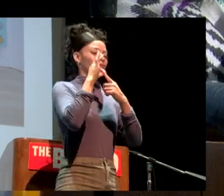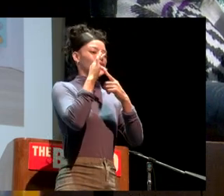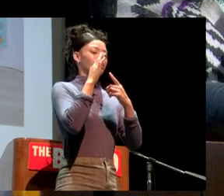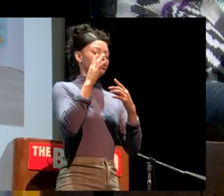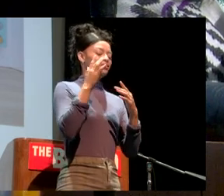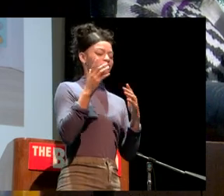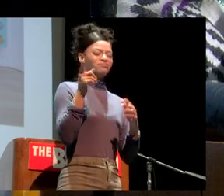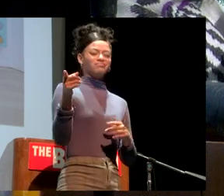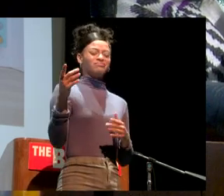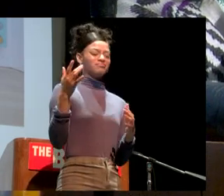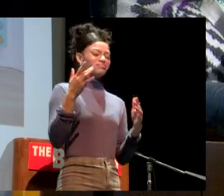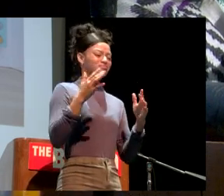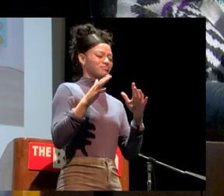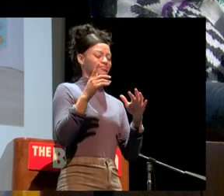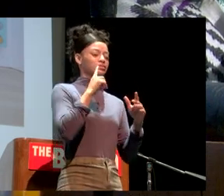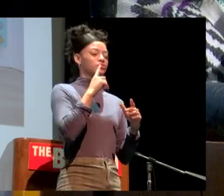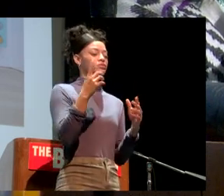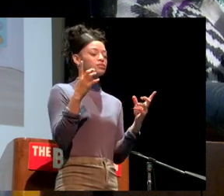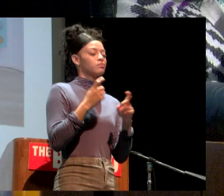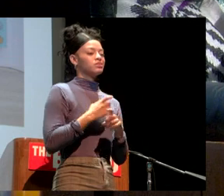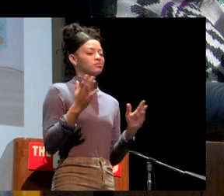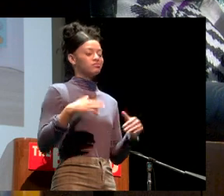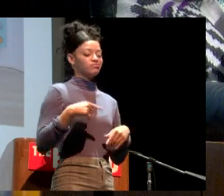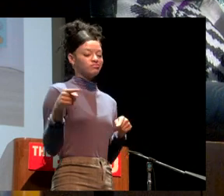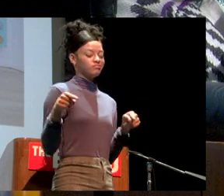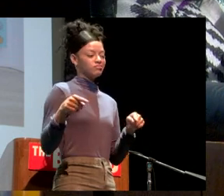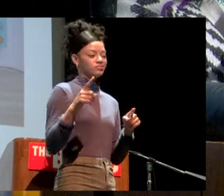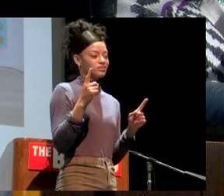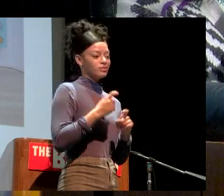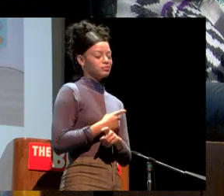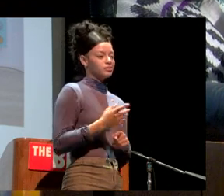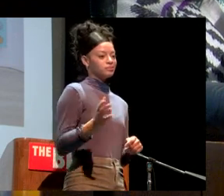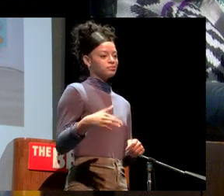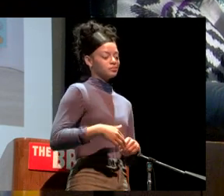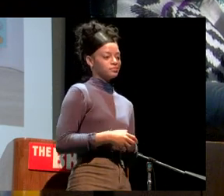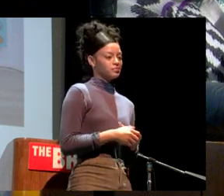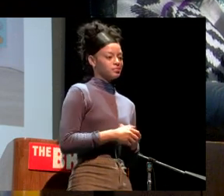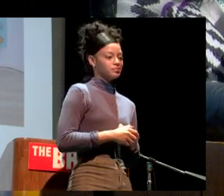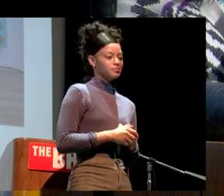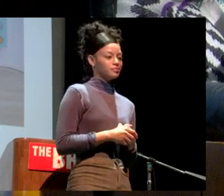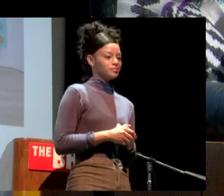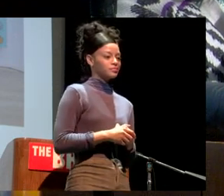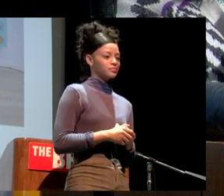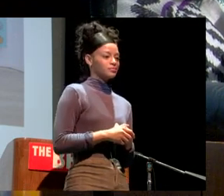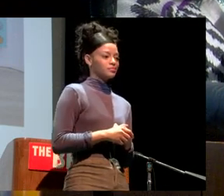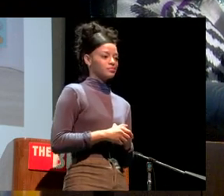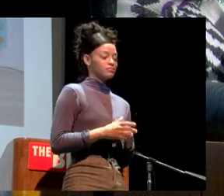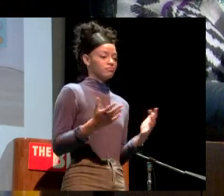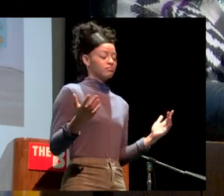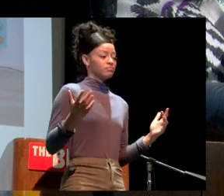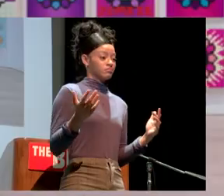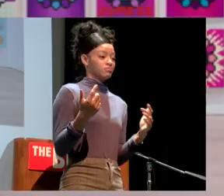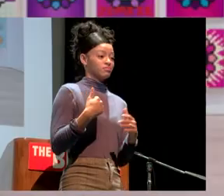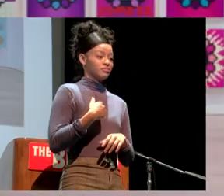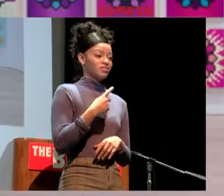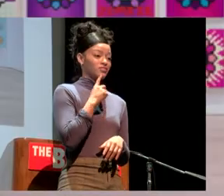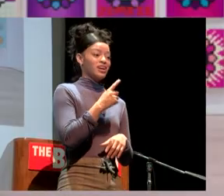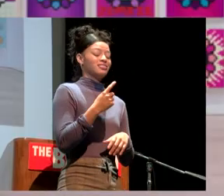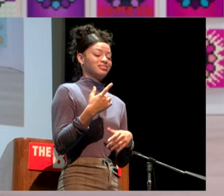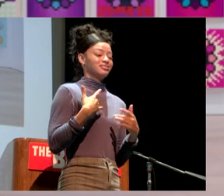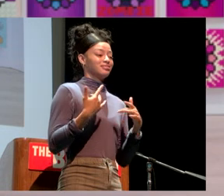know emerge. So it's actually very exciting. So I'm still constantly learning, and it's really hard to make progress.